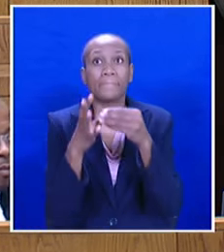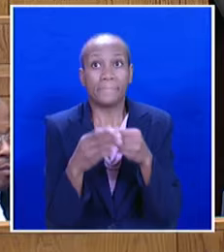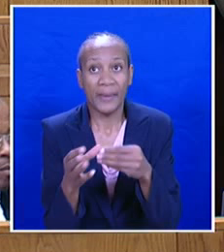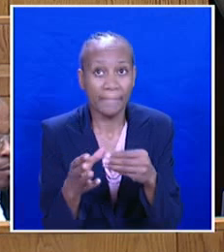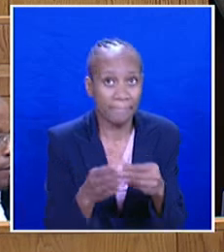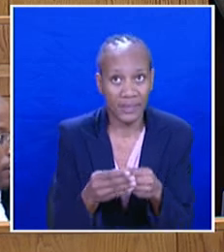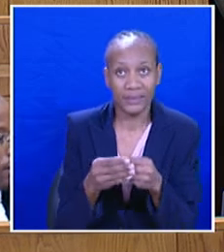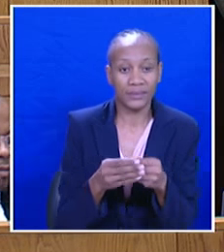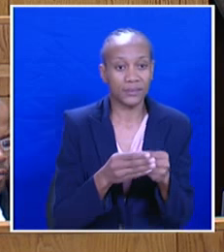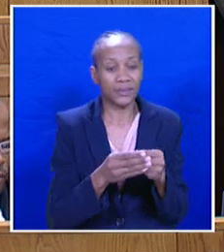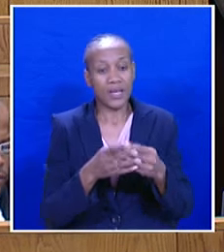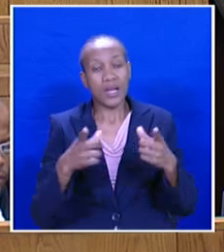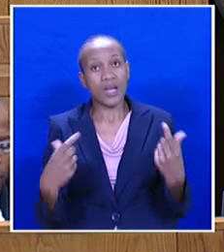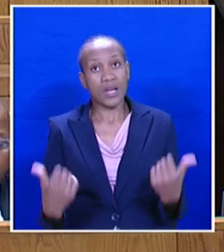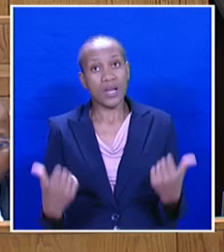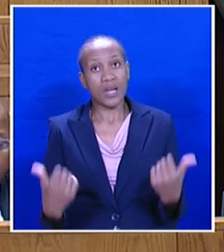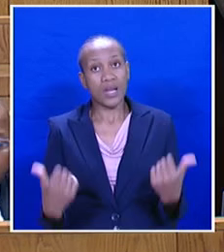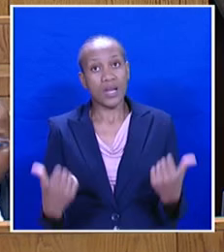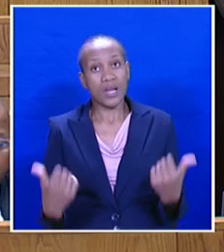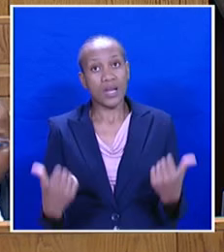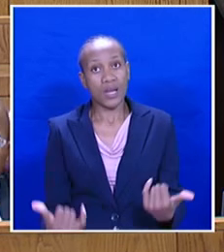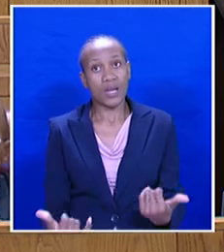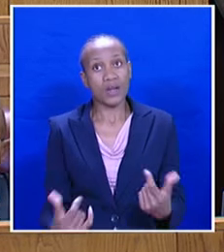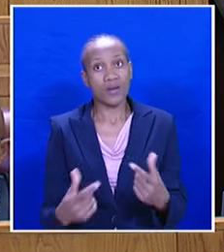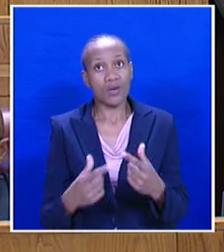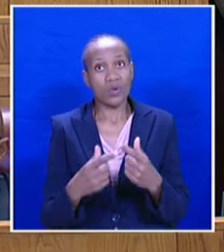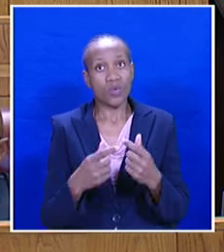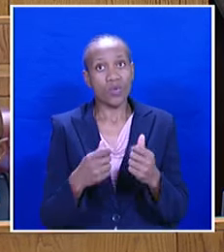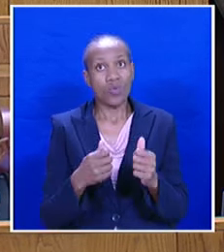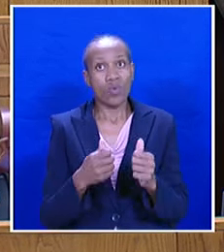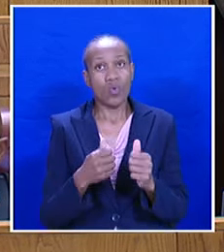supplementary request for supplementary that I received. Question?